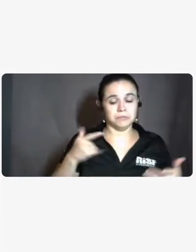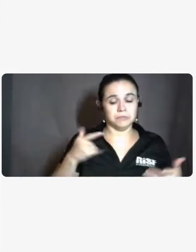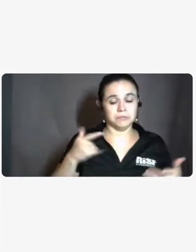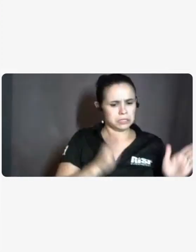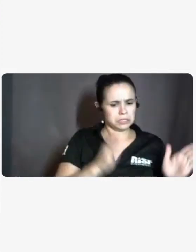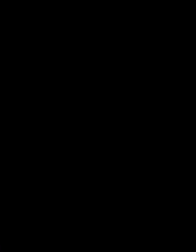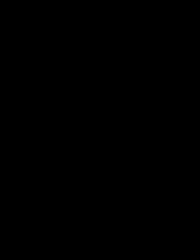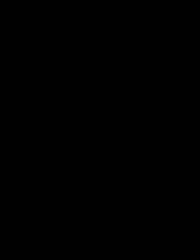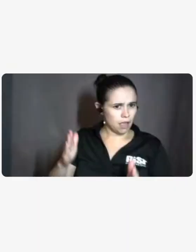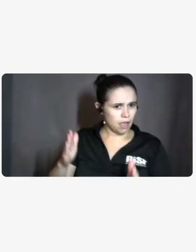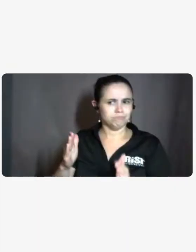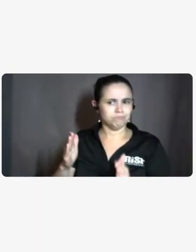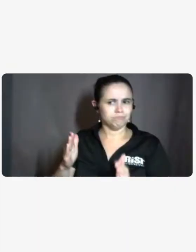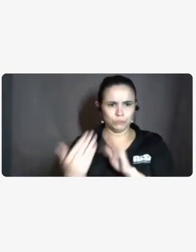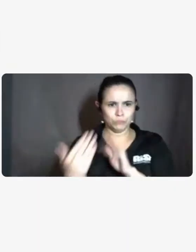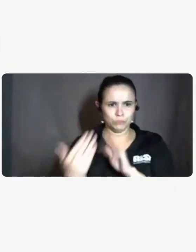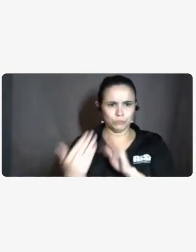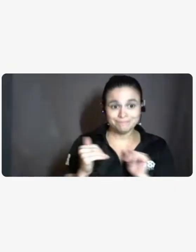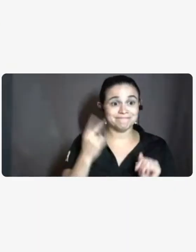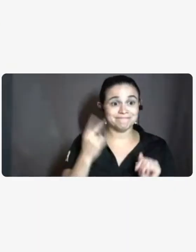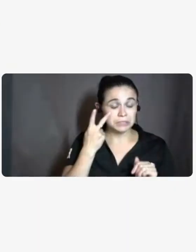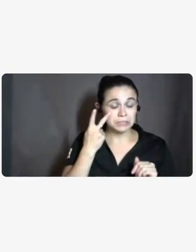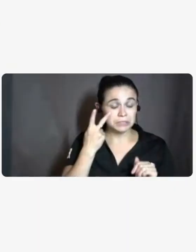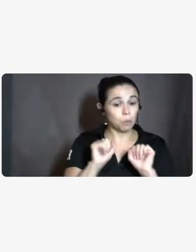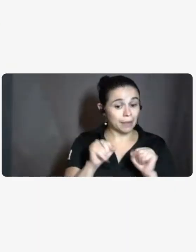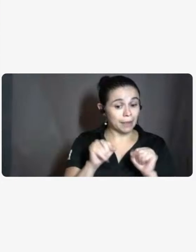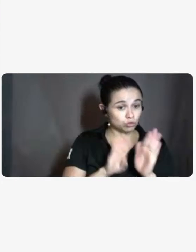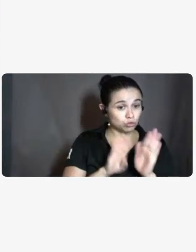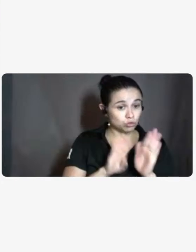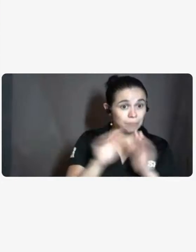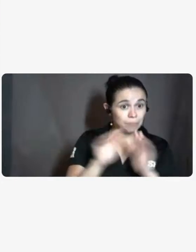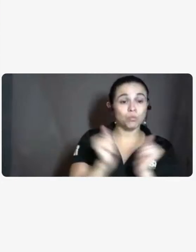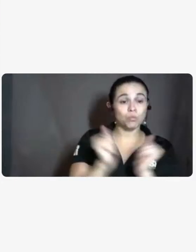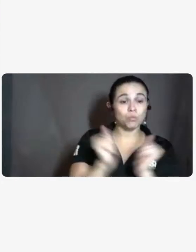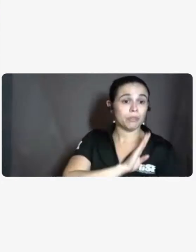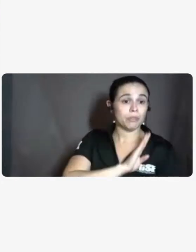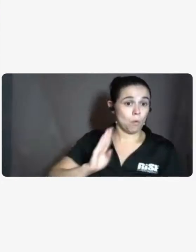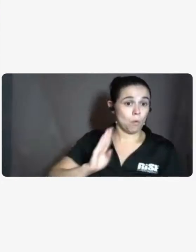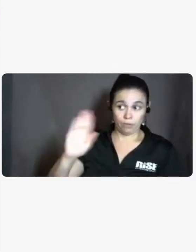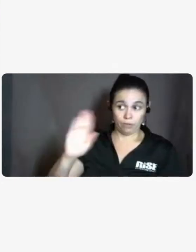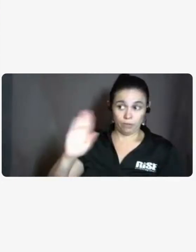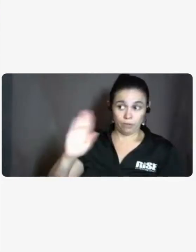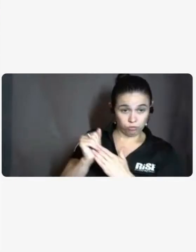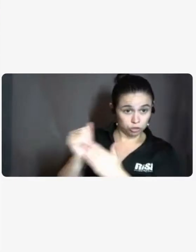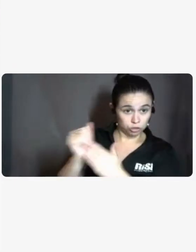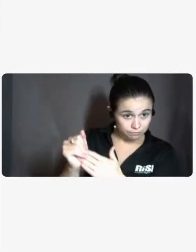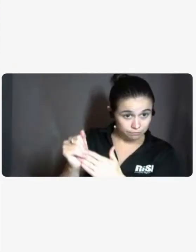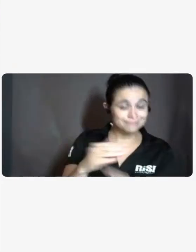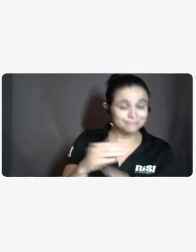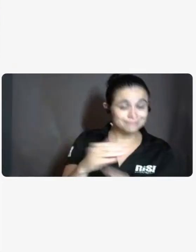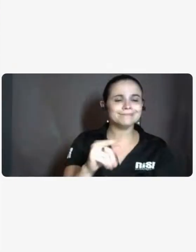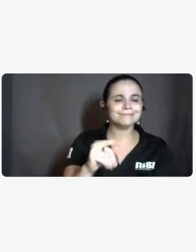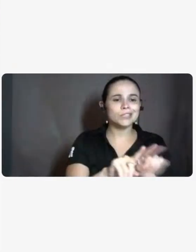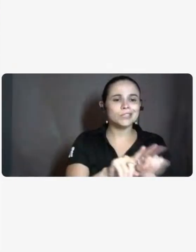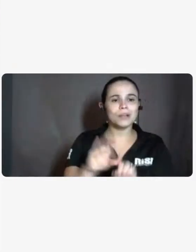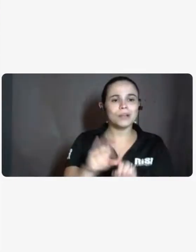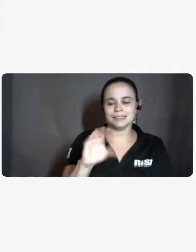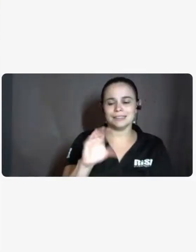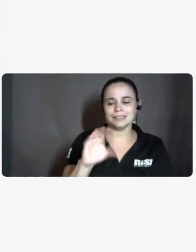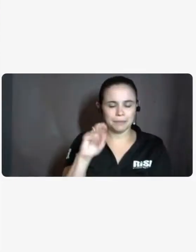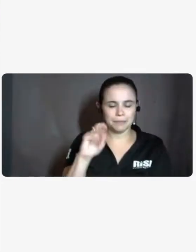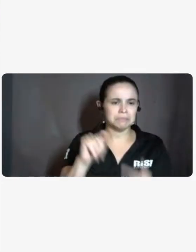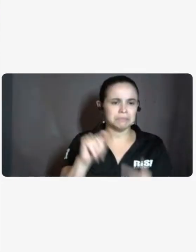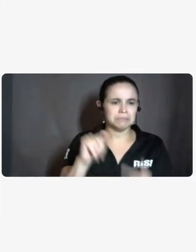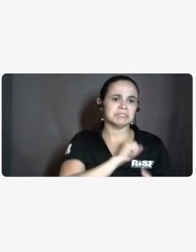with the board's leadership and executive cabinet and staff's leadership to lessen the impact of